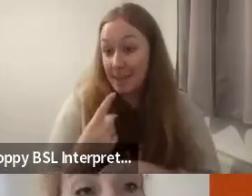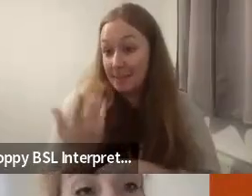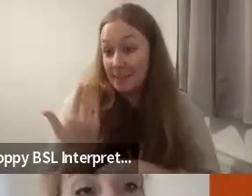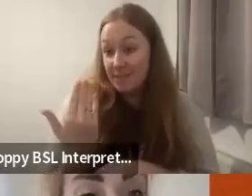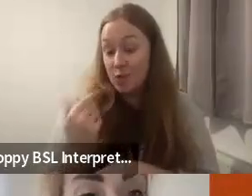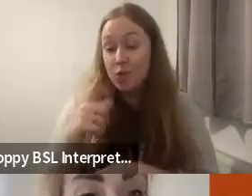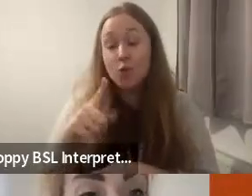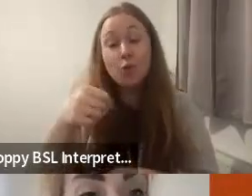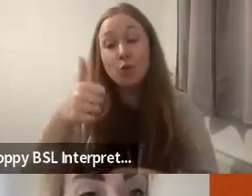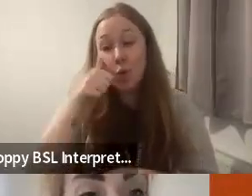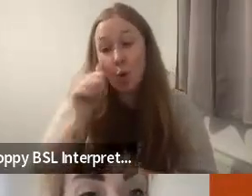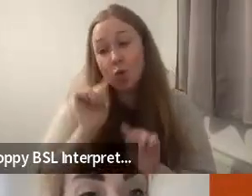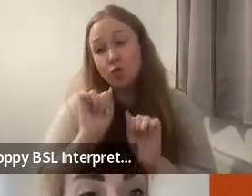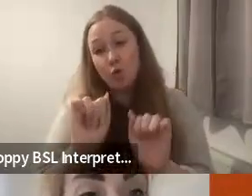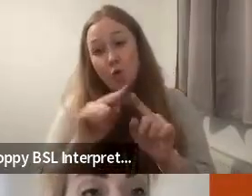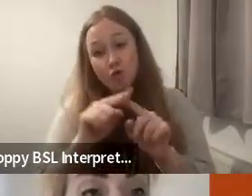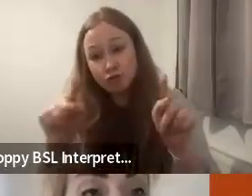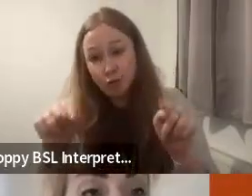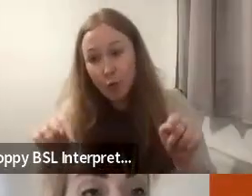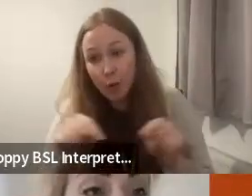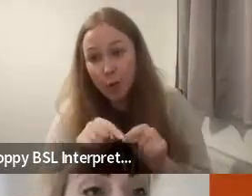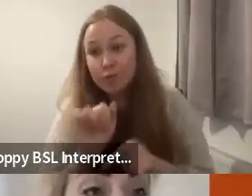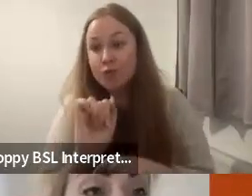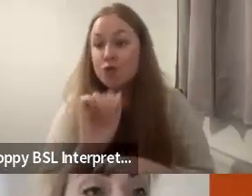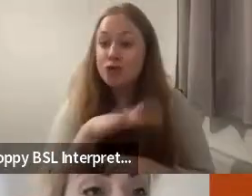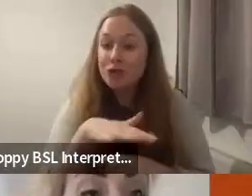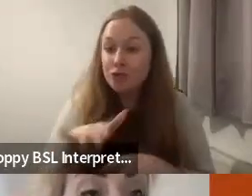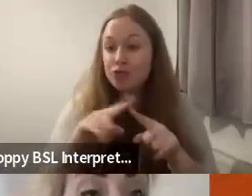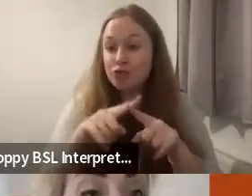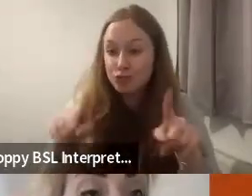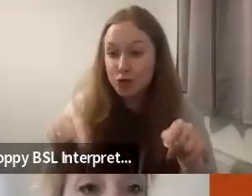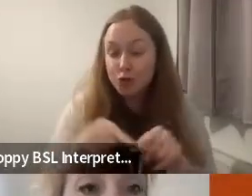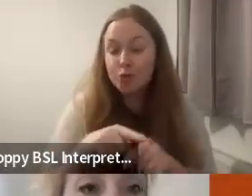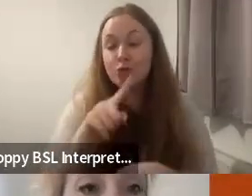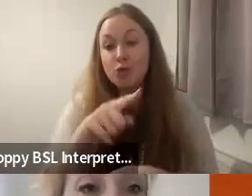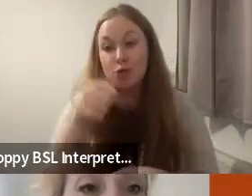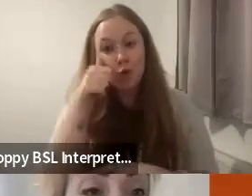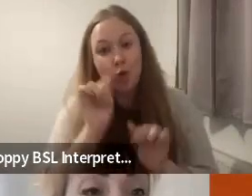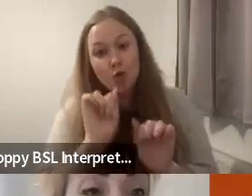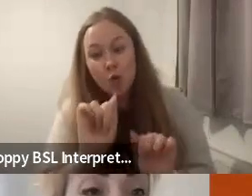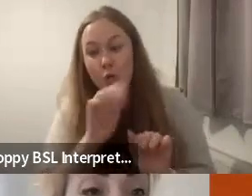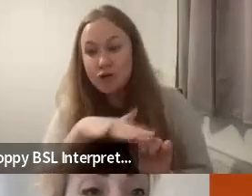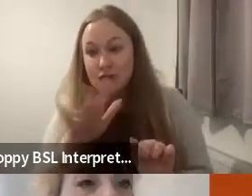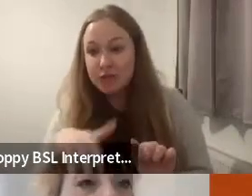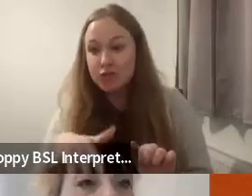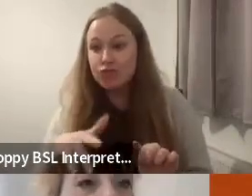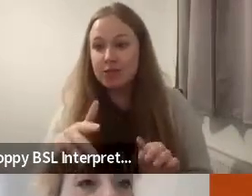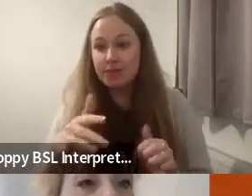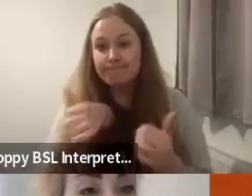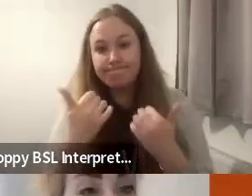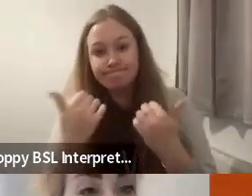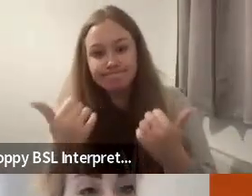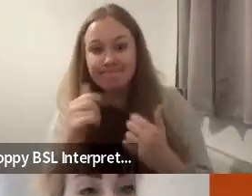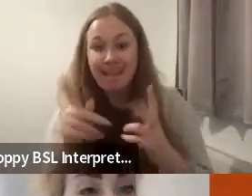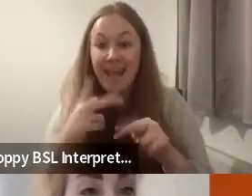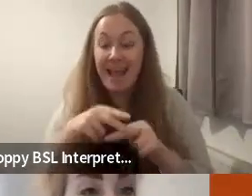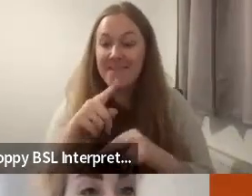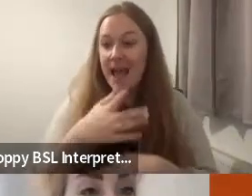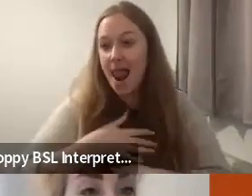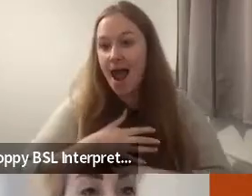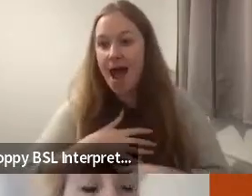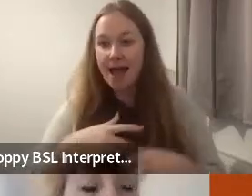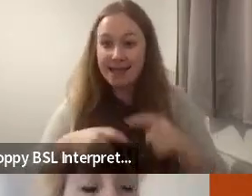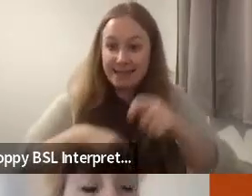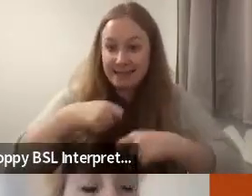you know your children, whether they're auditory sensitive or whether it's that they need to be really snuggled in tight because they like